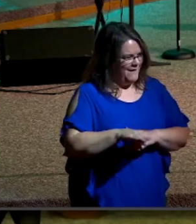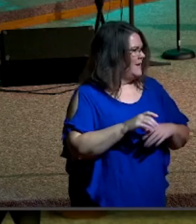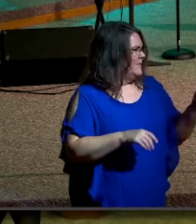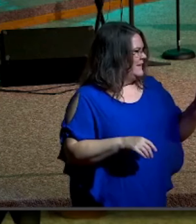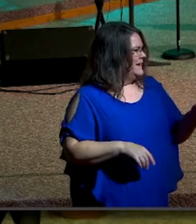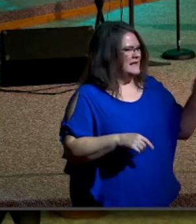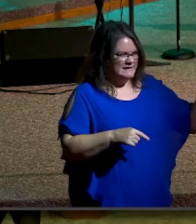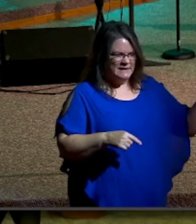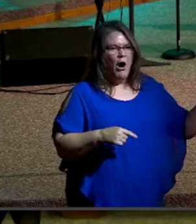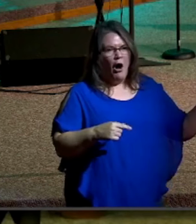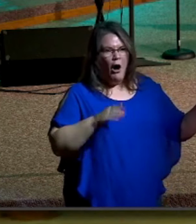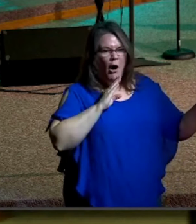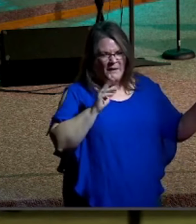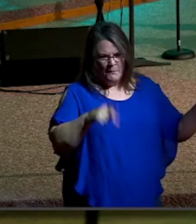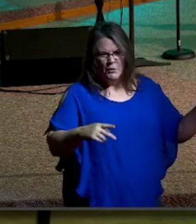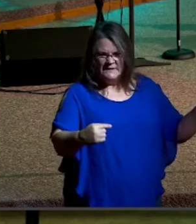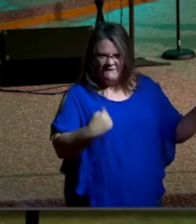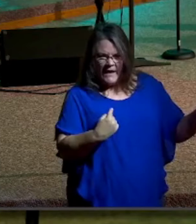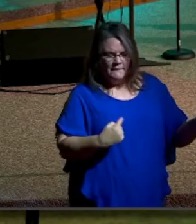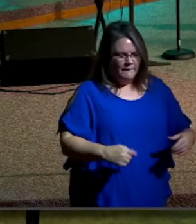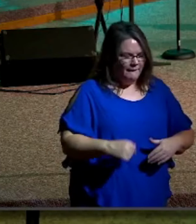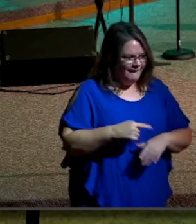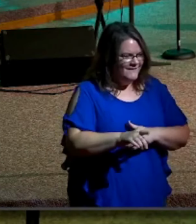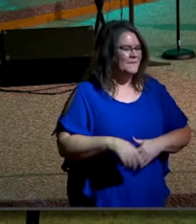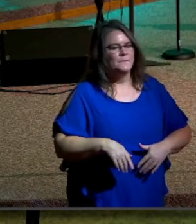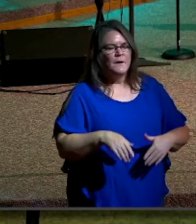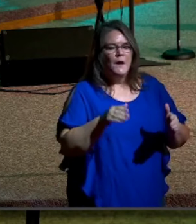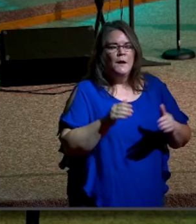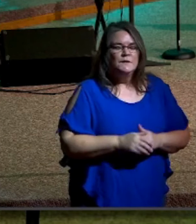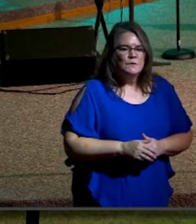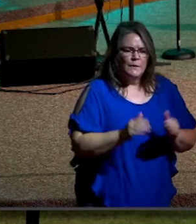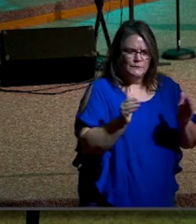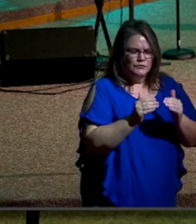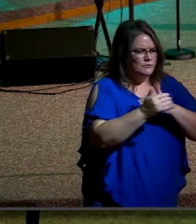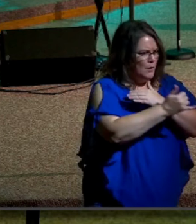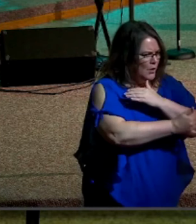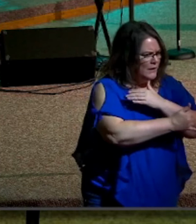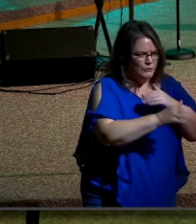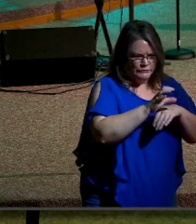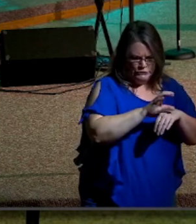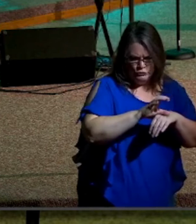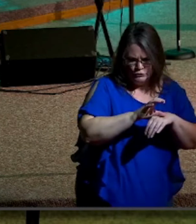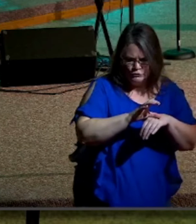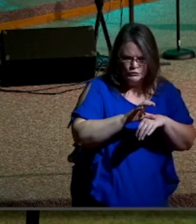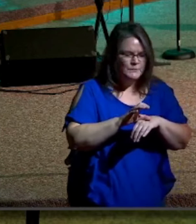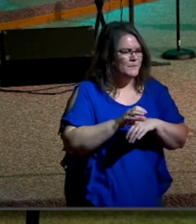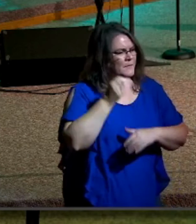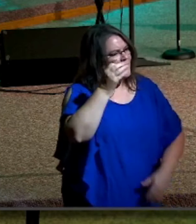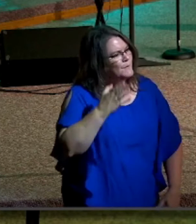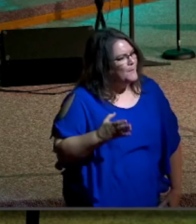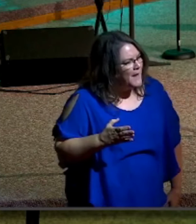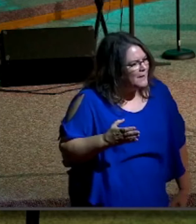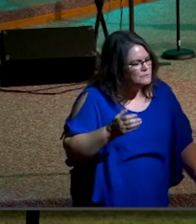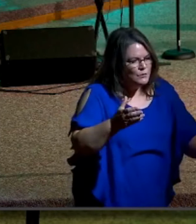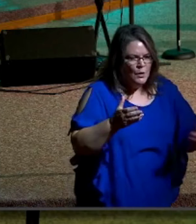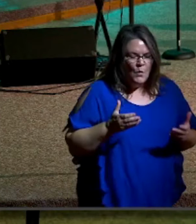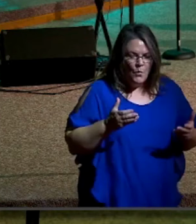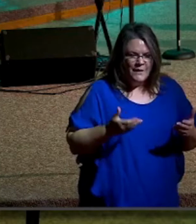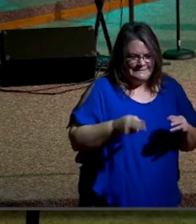There you go. So there was a small little country church, and the pastor wanted to raise